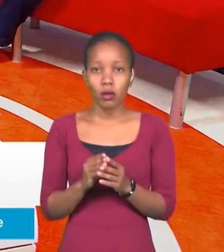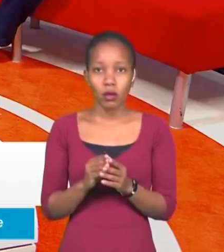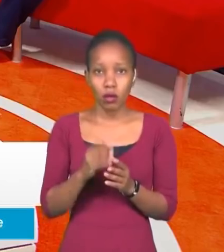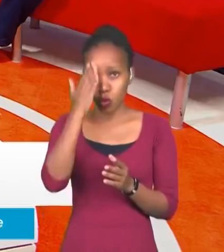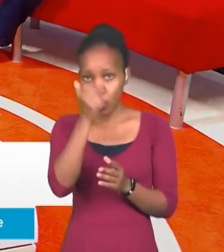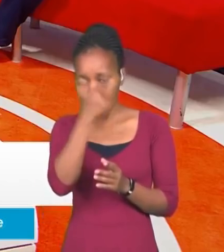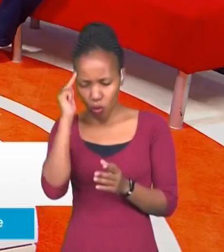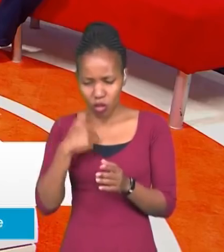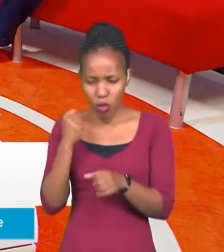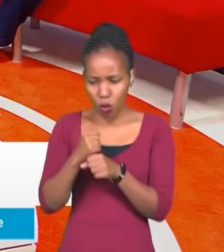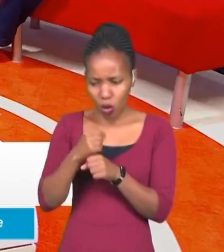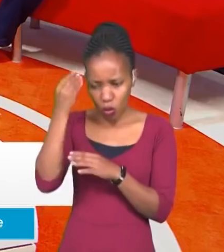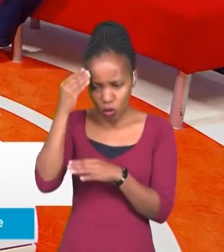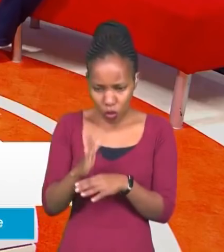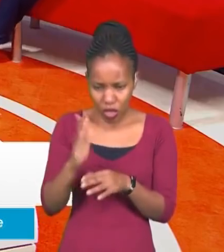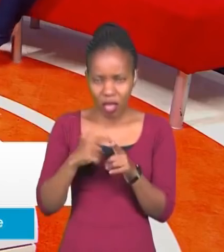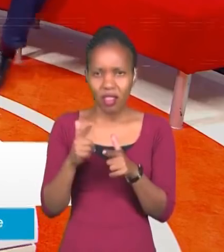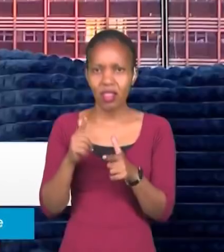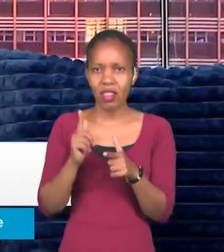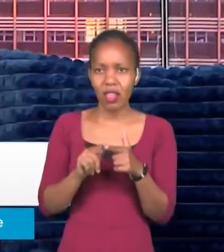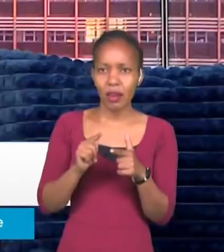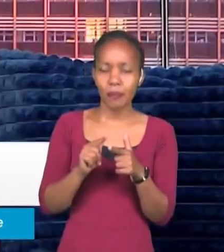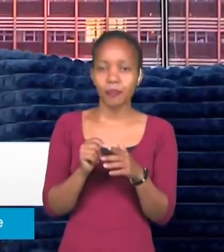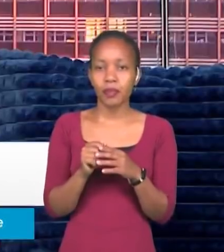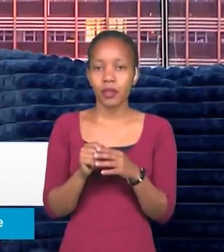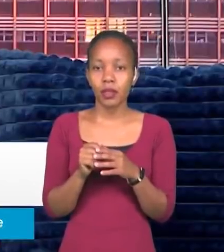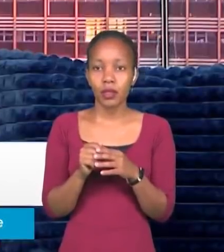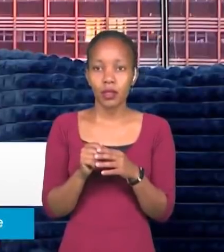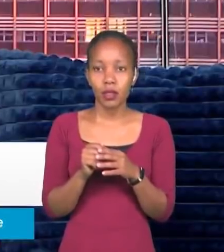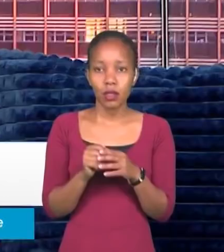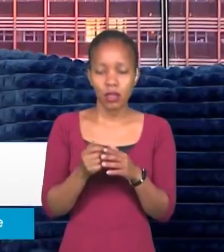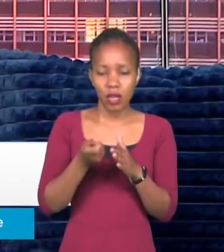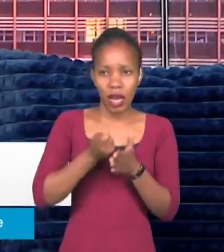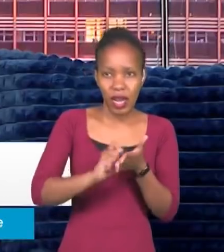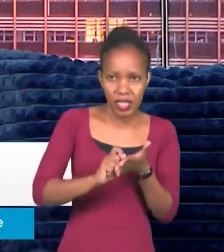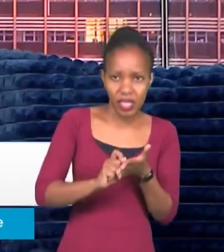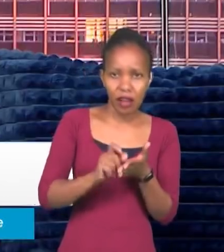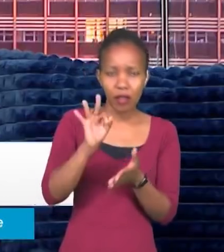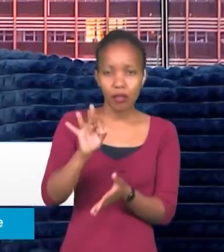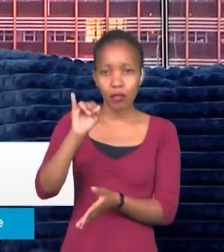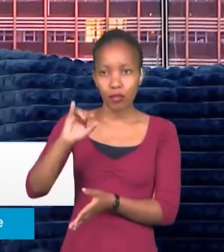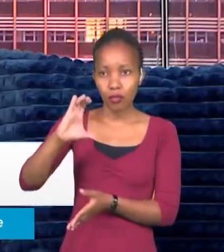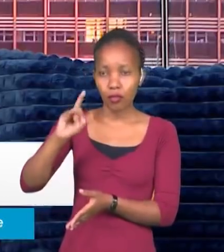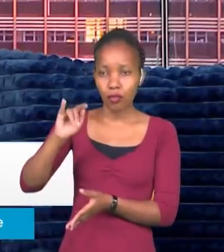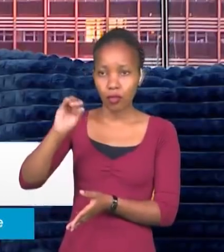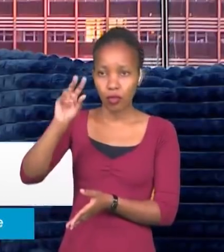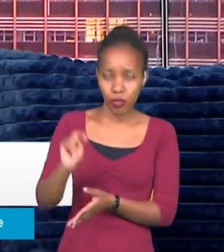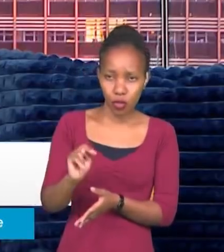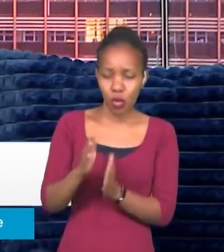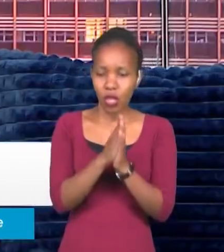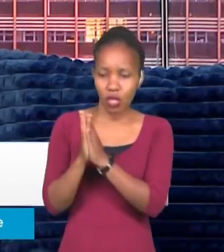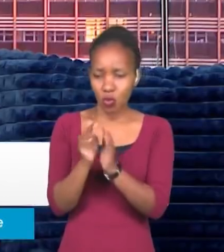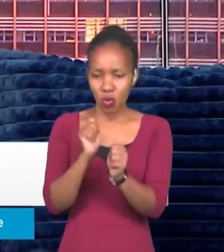with students, and you find that you're doing a lot of fictional writing, or and so the stories that they're reading really are not